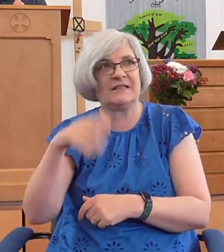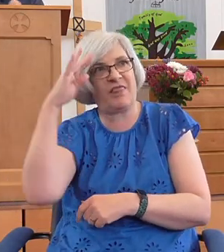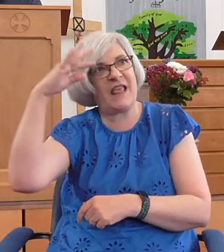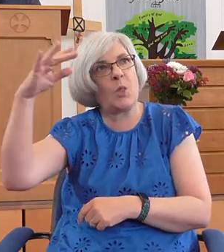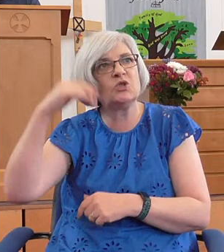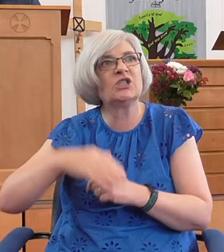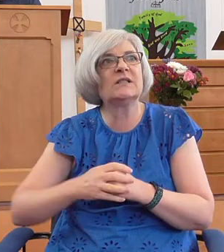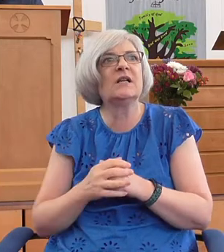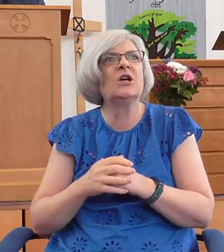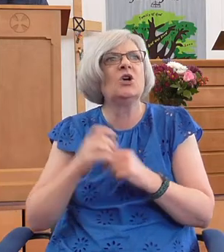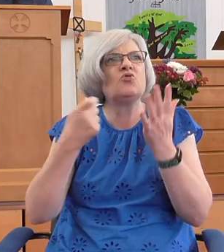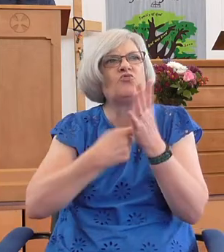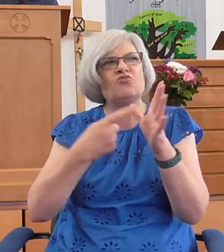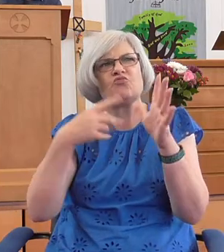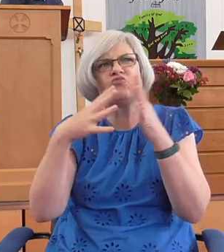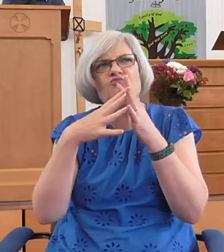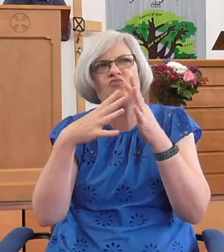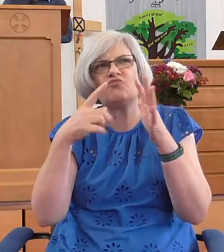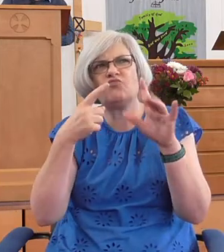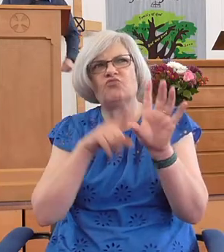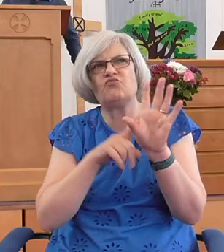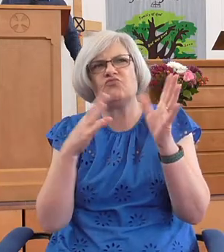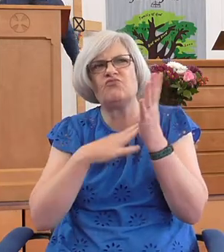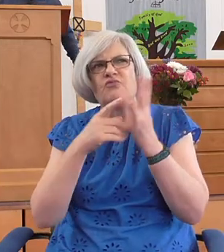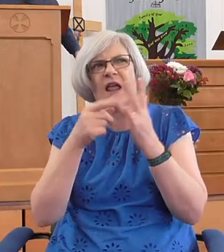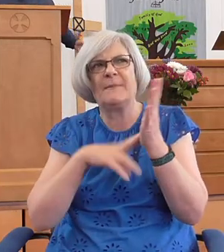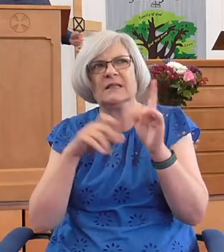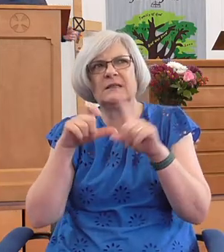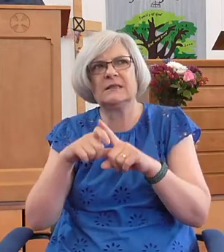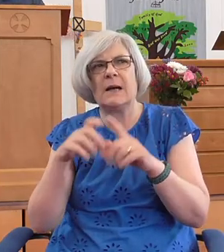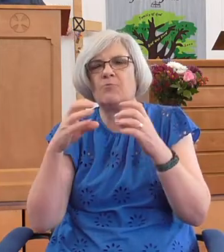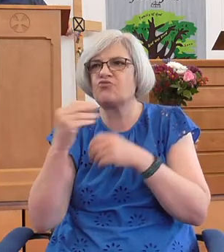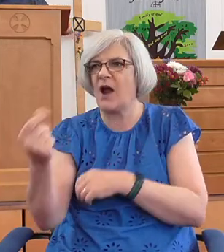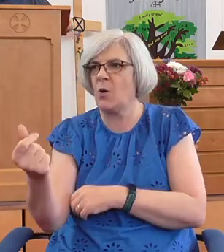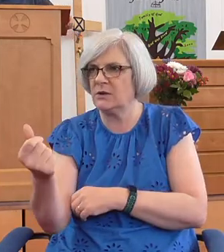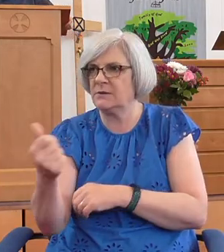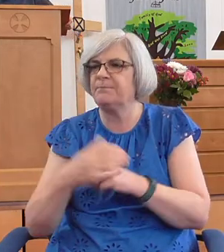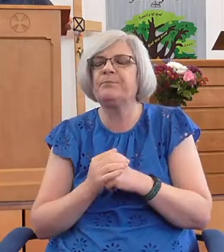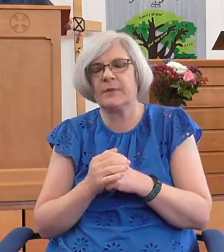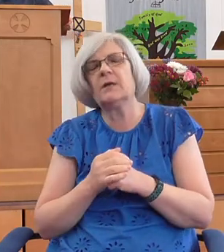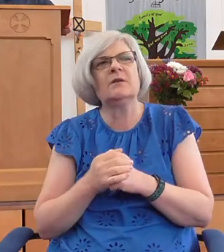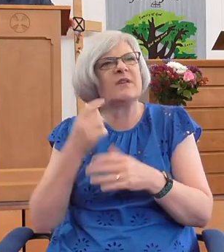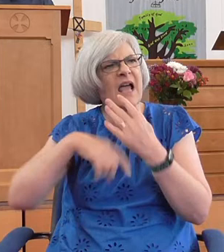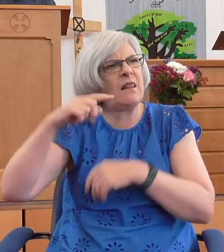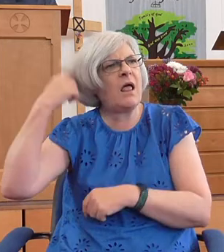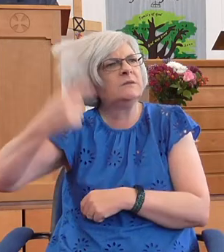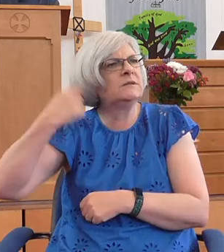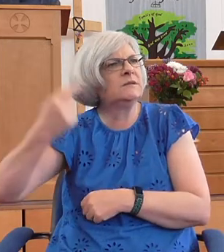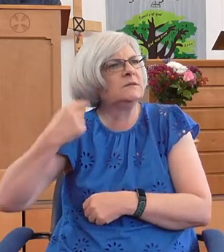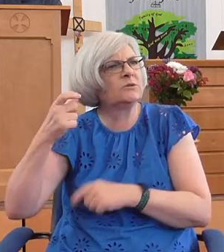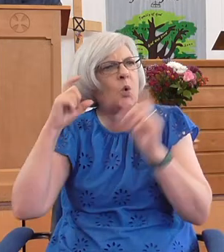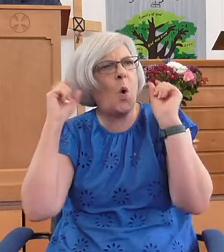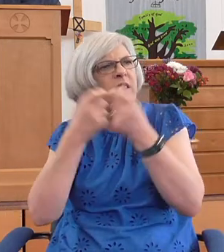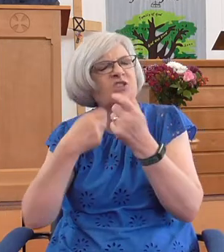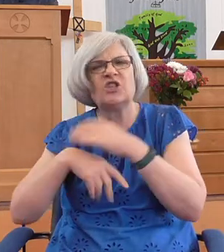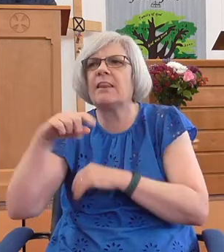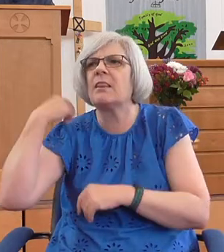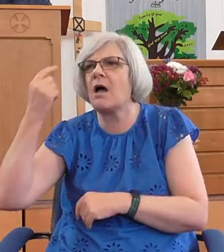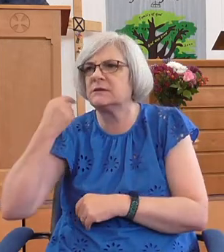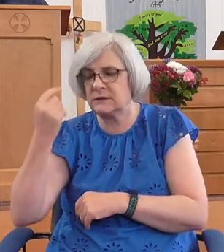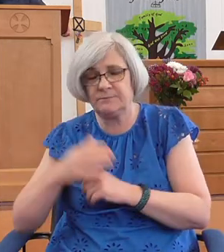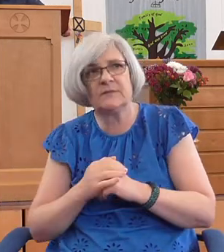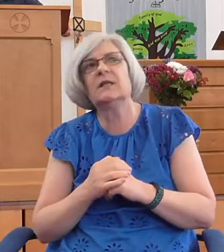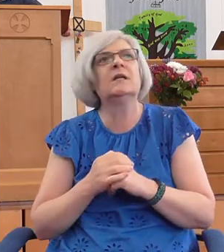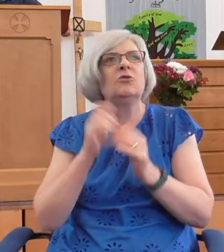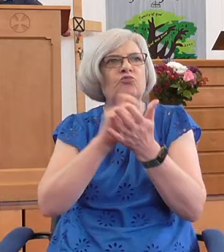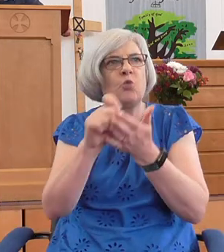Raymond Brown, former principal of Spurgeon's College, London, in his exposition of the Hebrews letter,